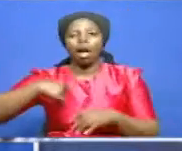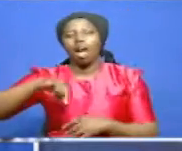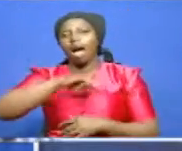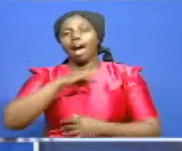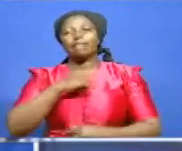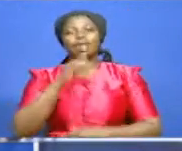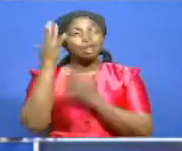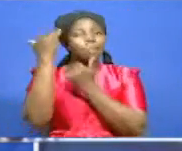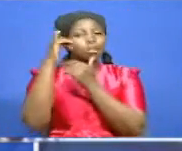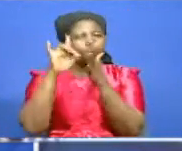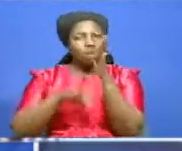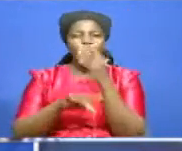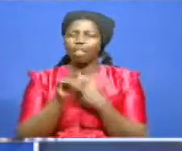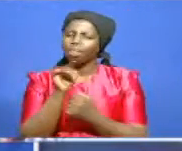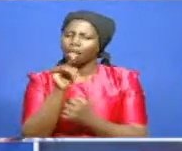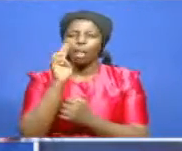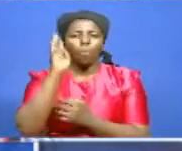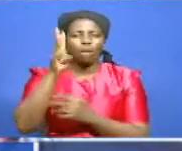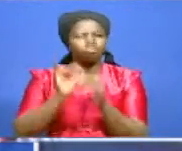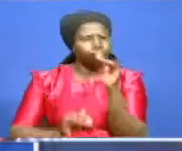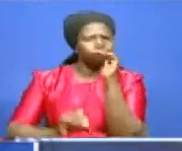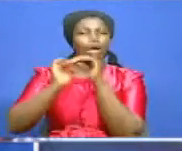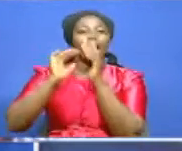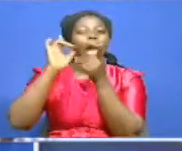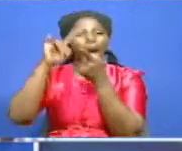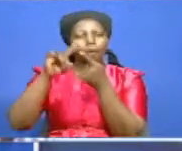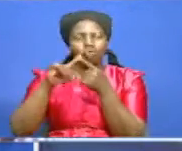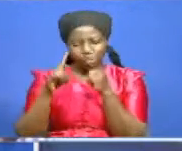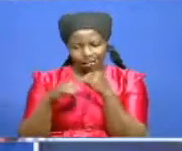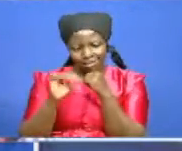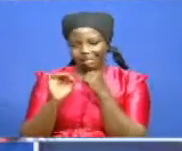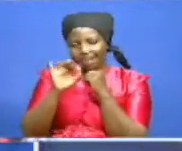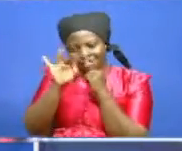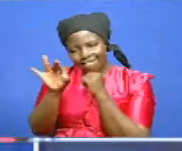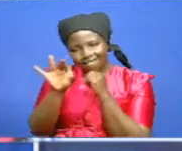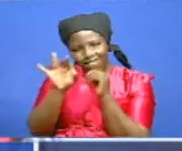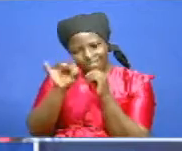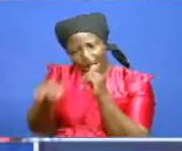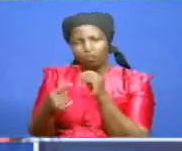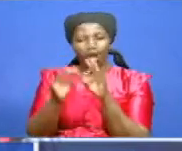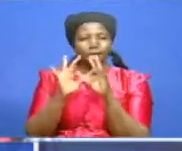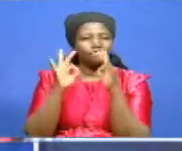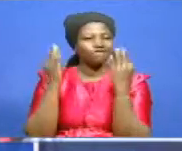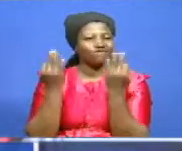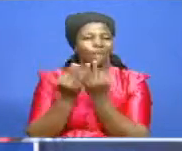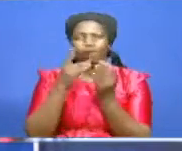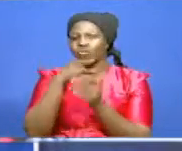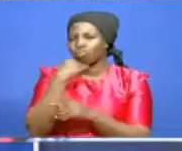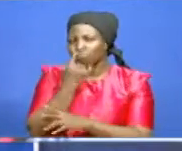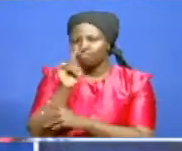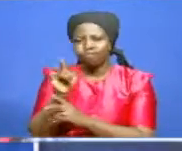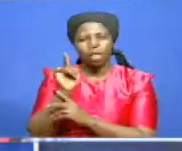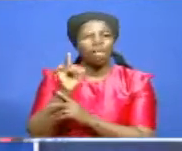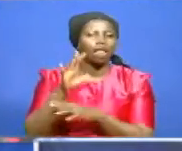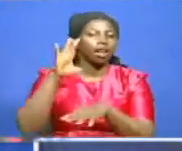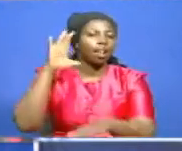itafikia hadi karibu 1,060 familia 1,060 ambazo pia